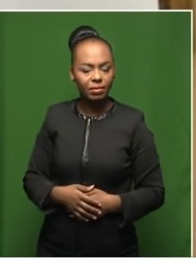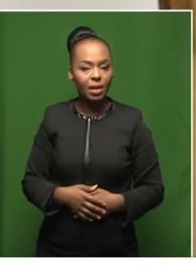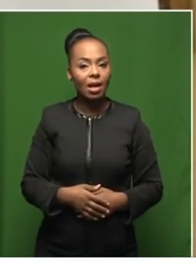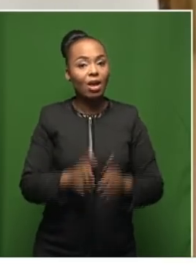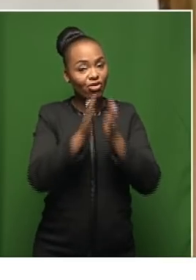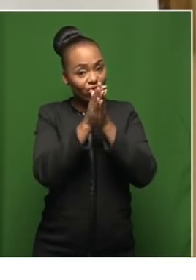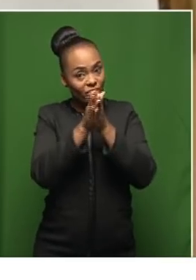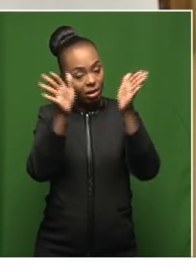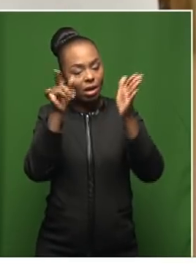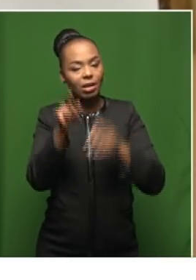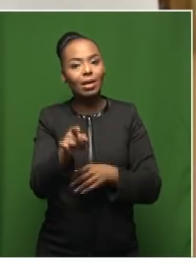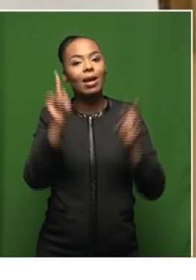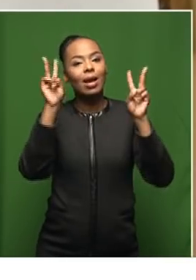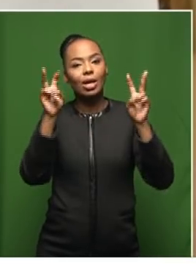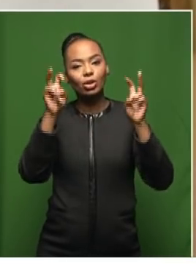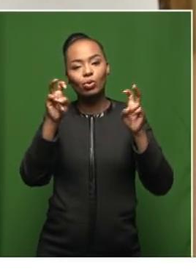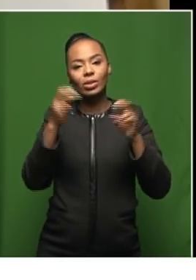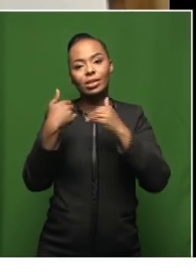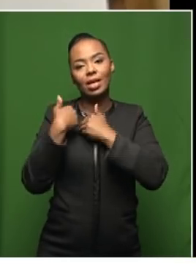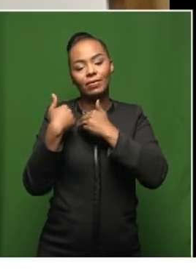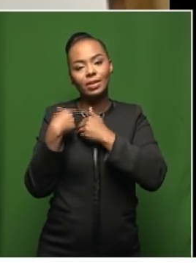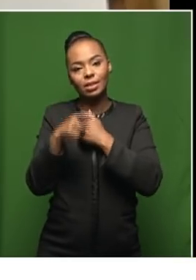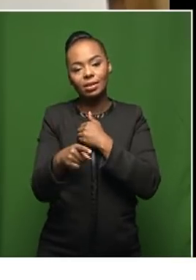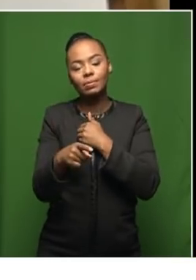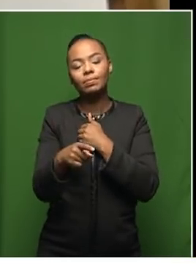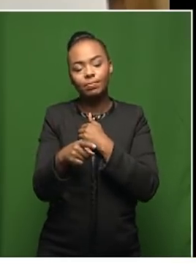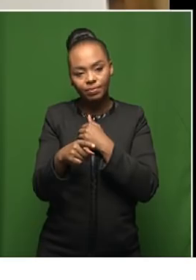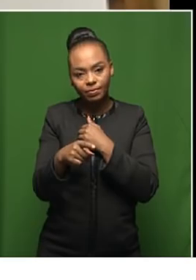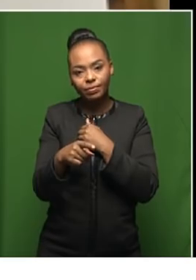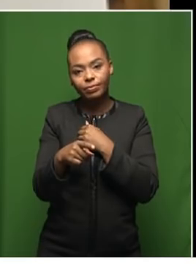Generally, the issues of safety have to be